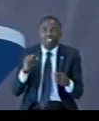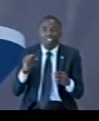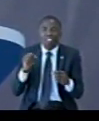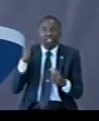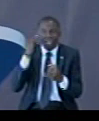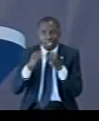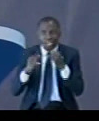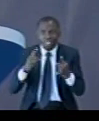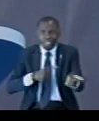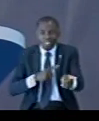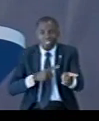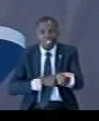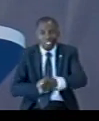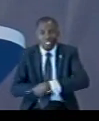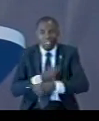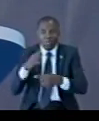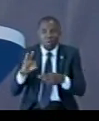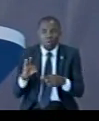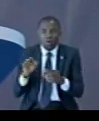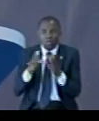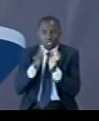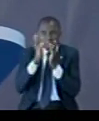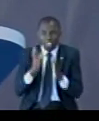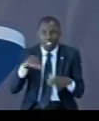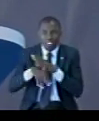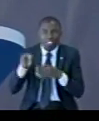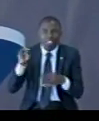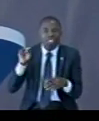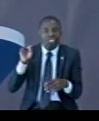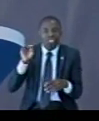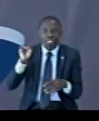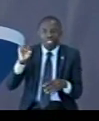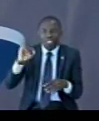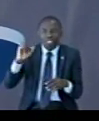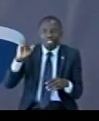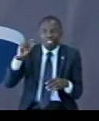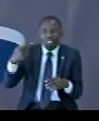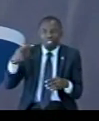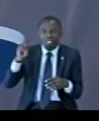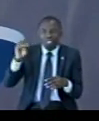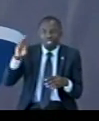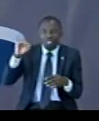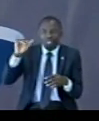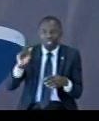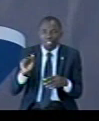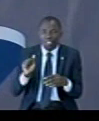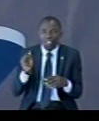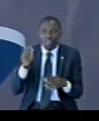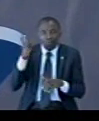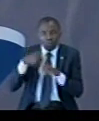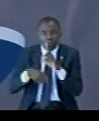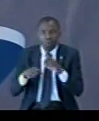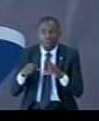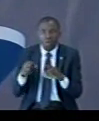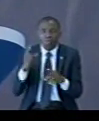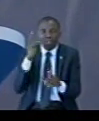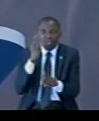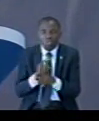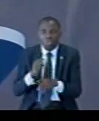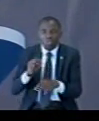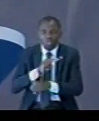from nominalism to spiritualism. And the eyes of God ran to and fro.